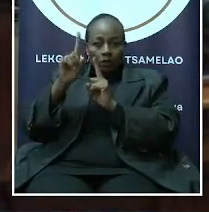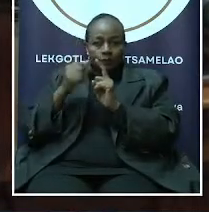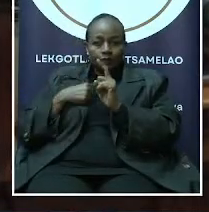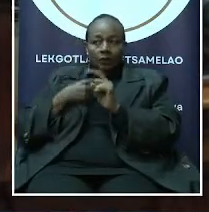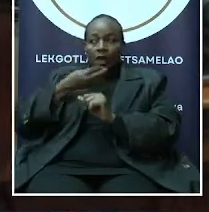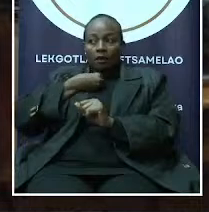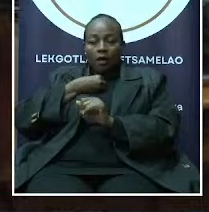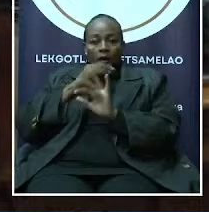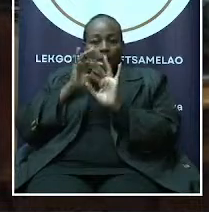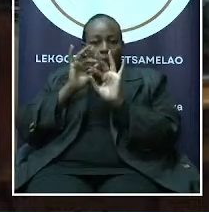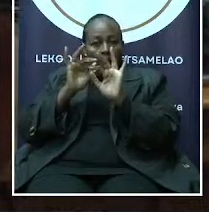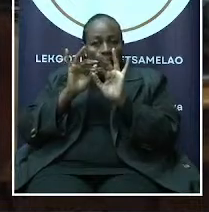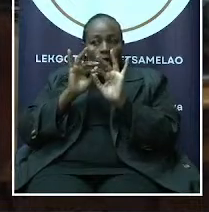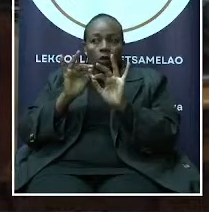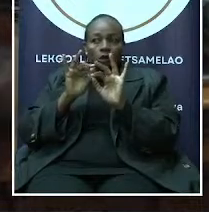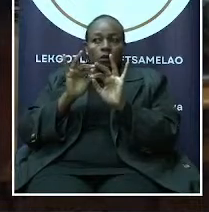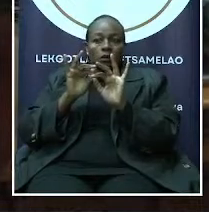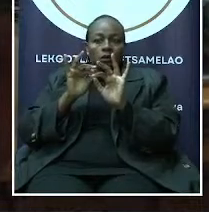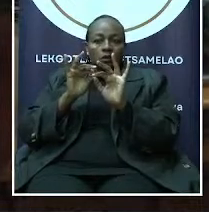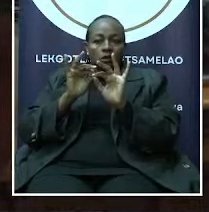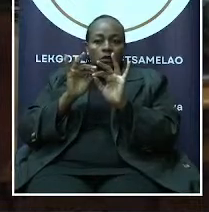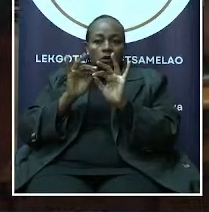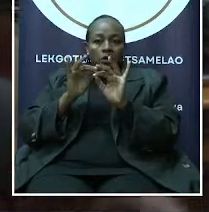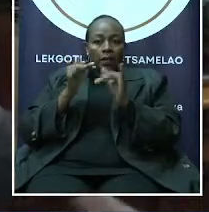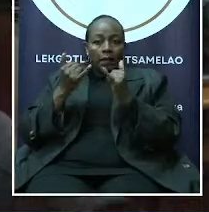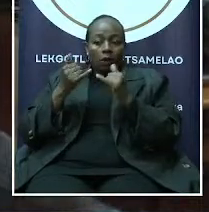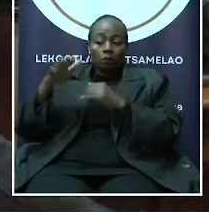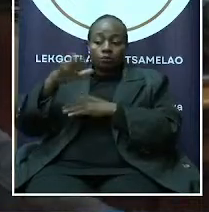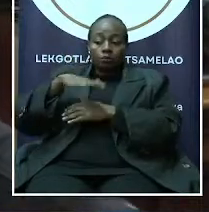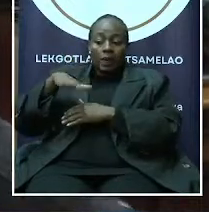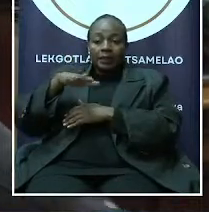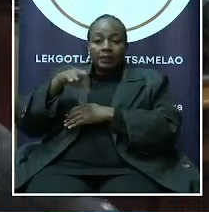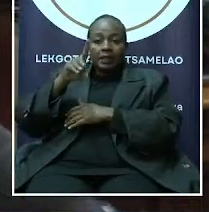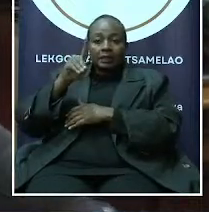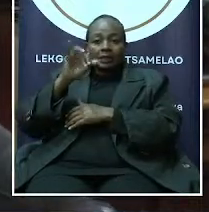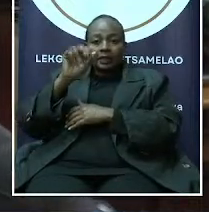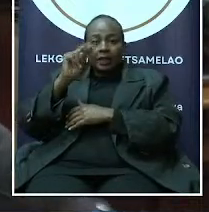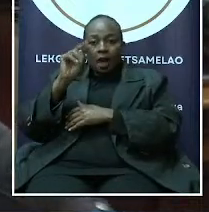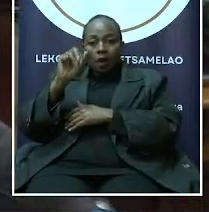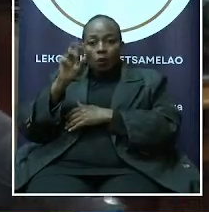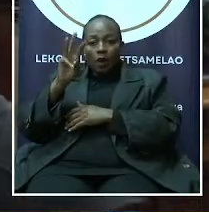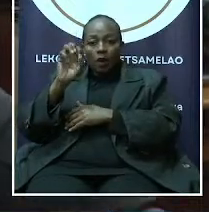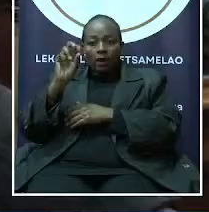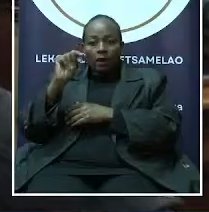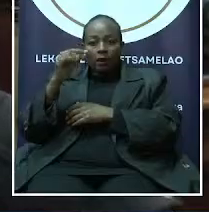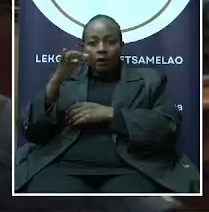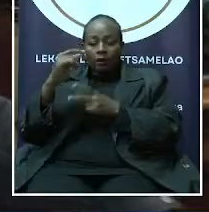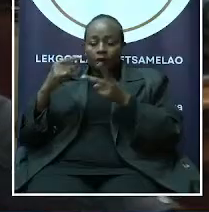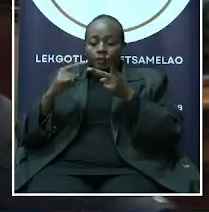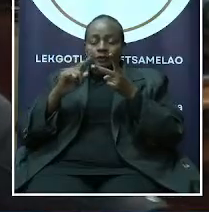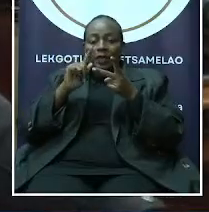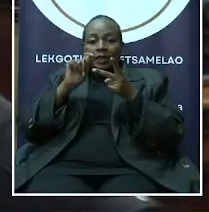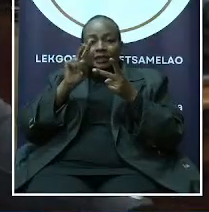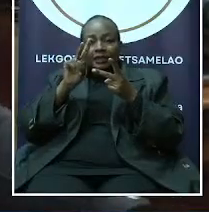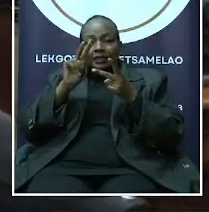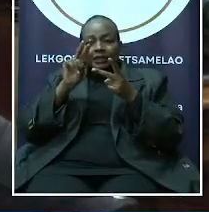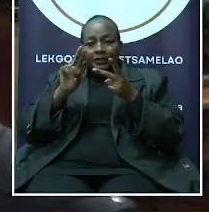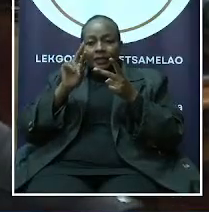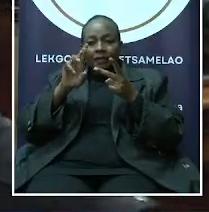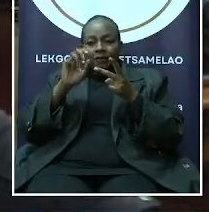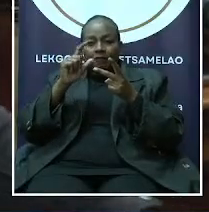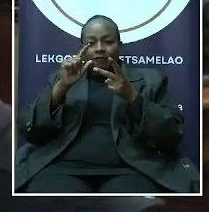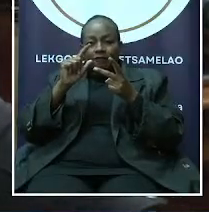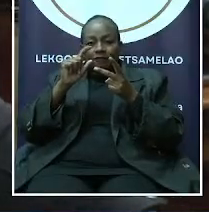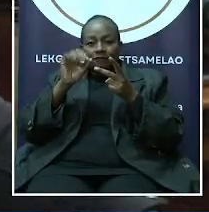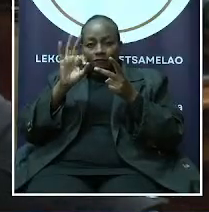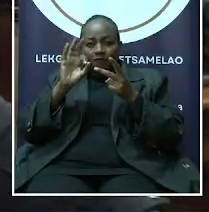young people who are in Dinaweng, young people who are in Taflacht, young